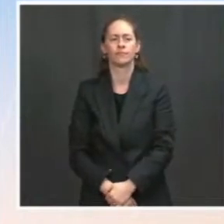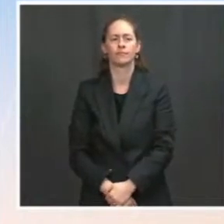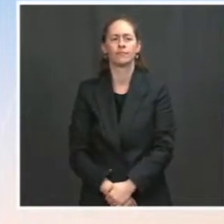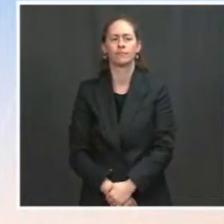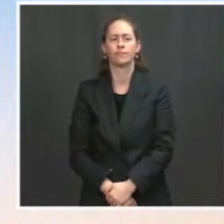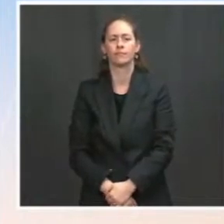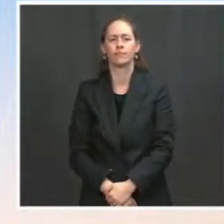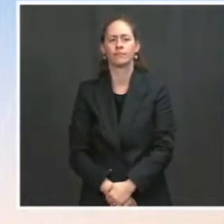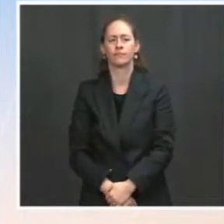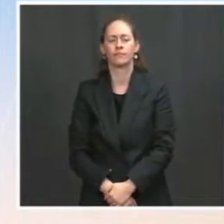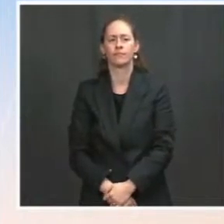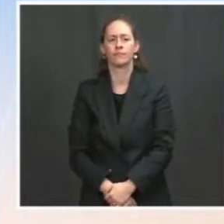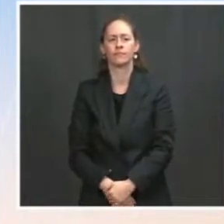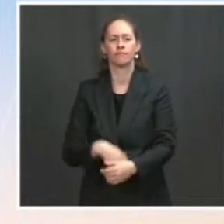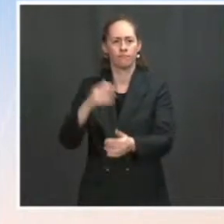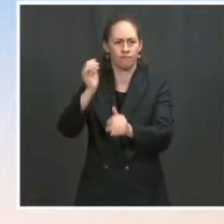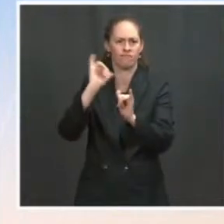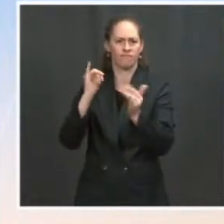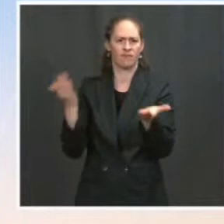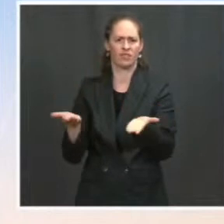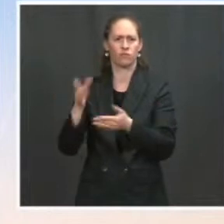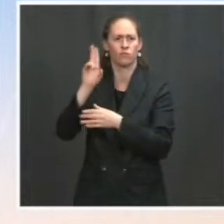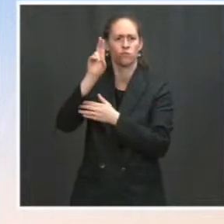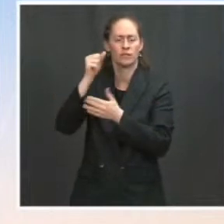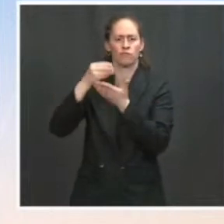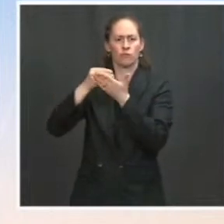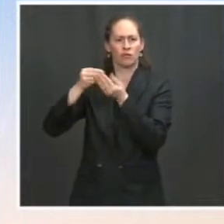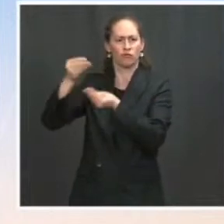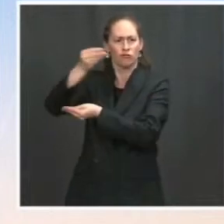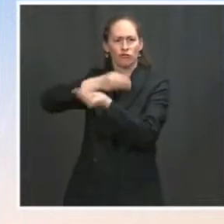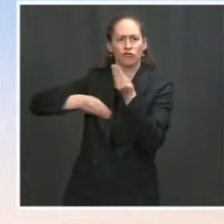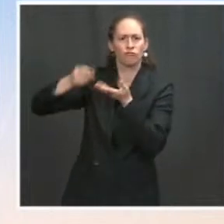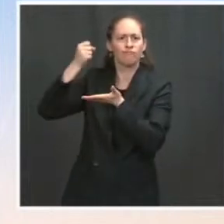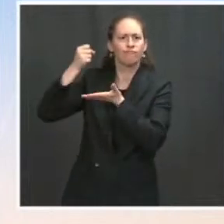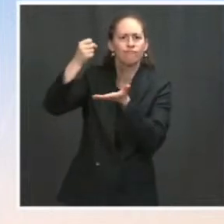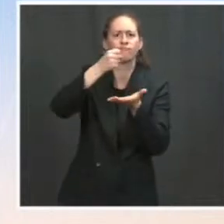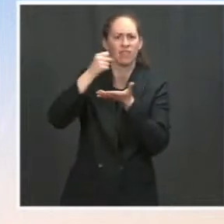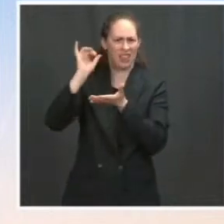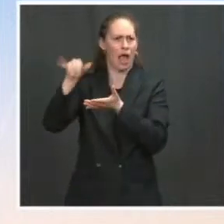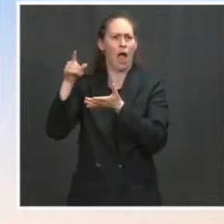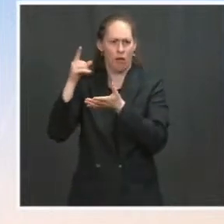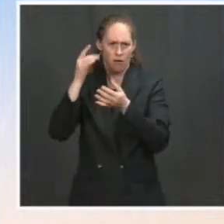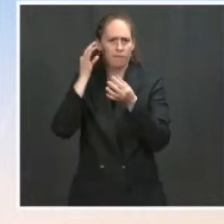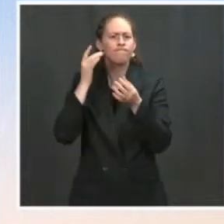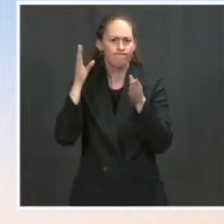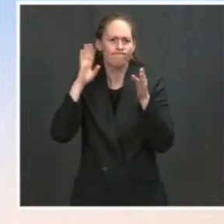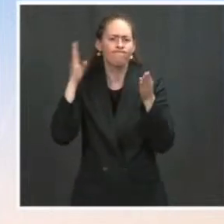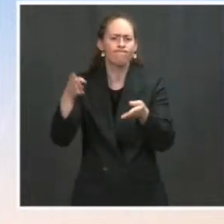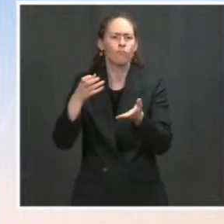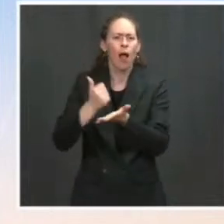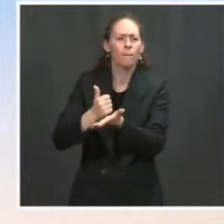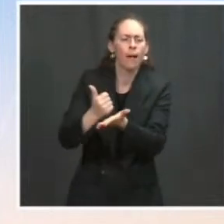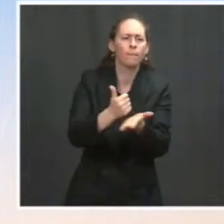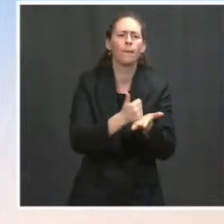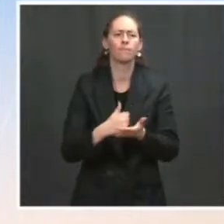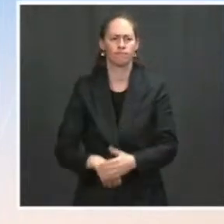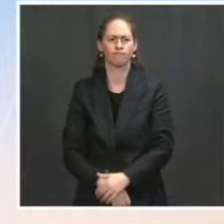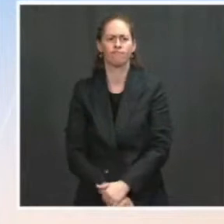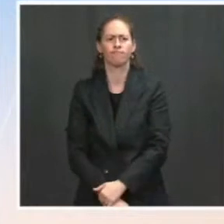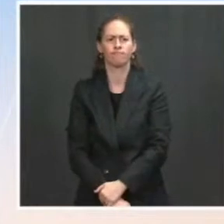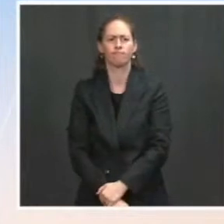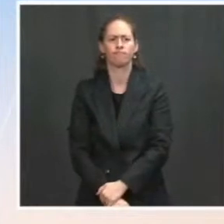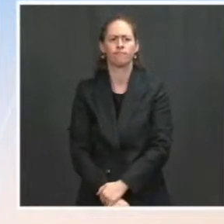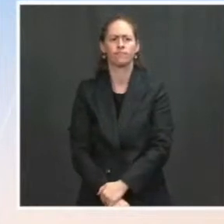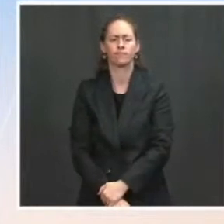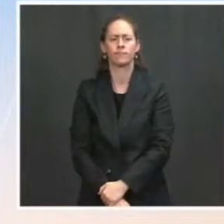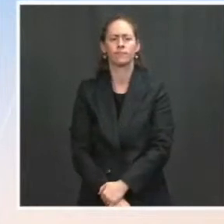of virtual asset standards under the Financial Action Task Force. With those updates, I welcome your questions,